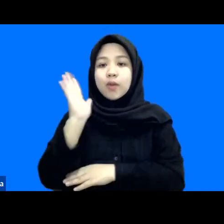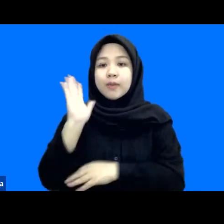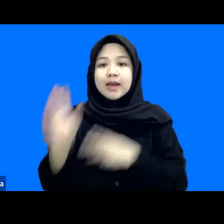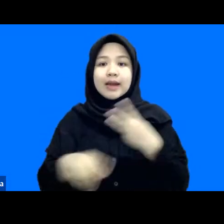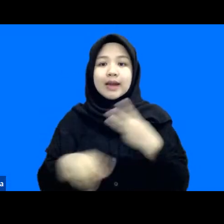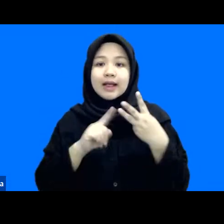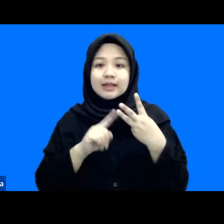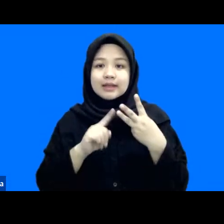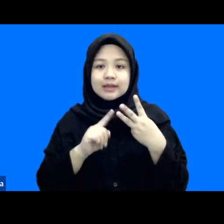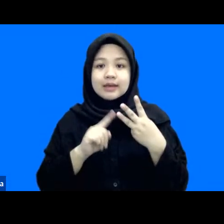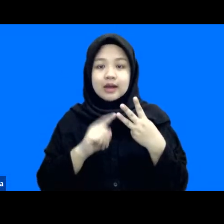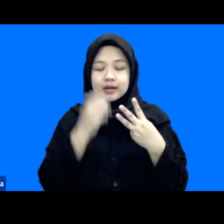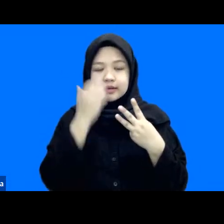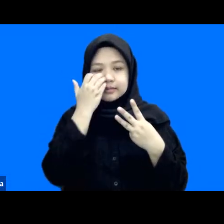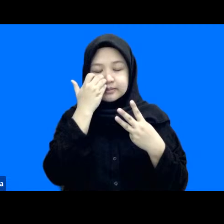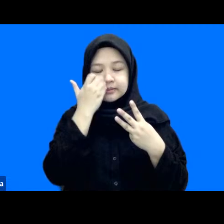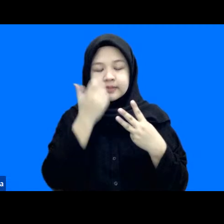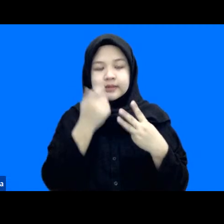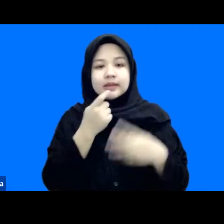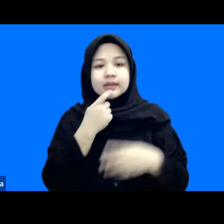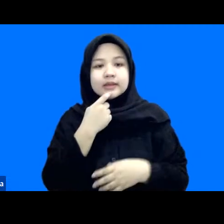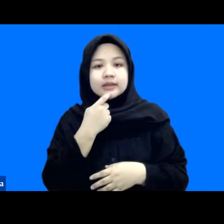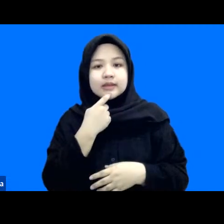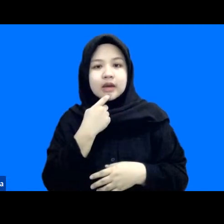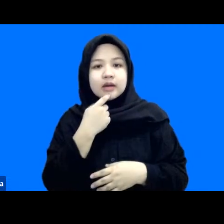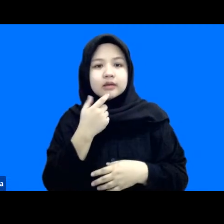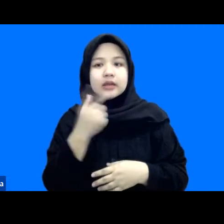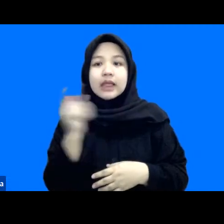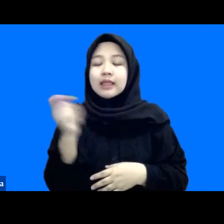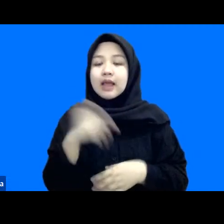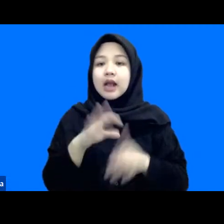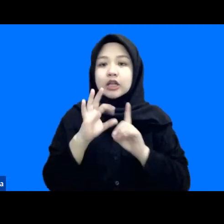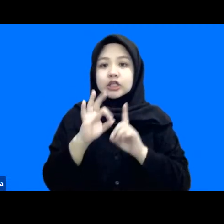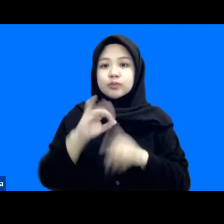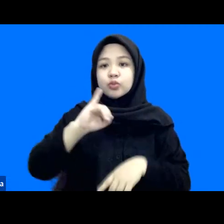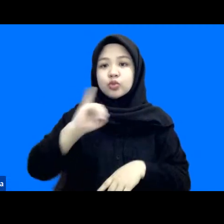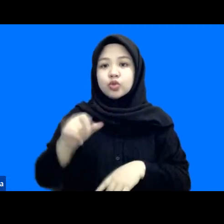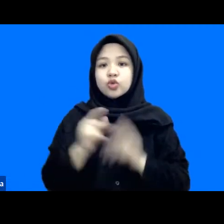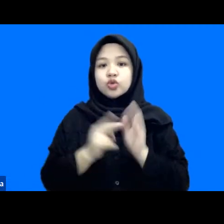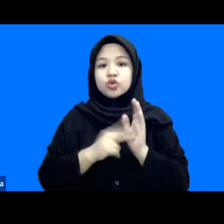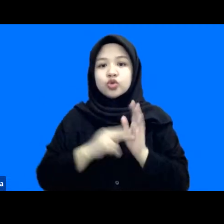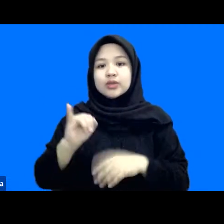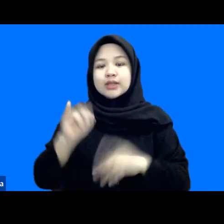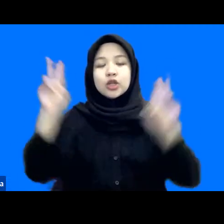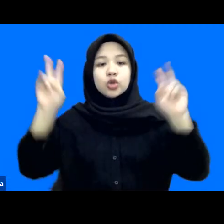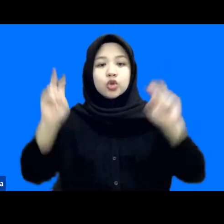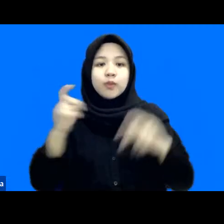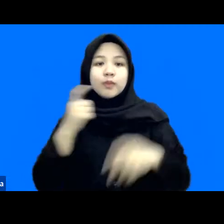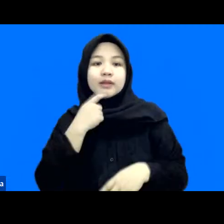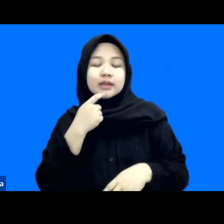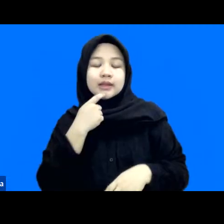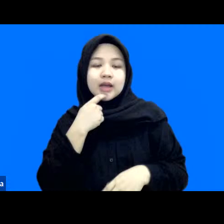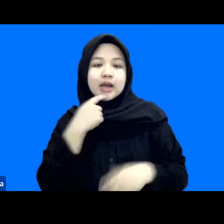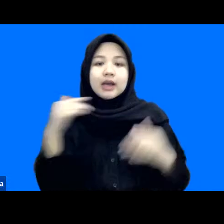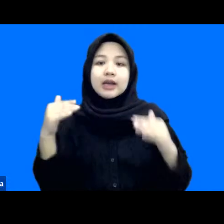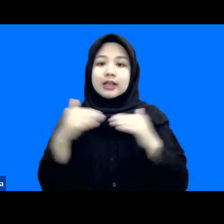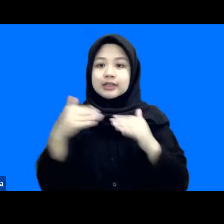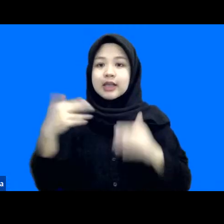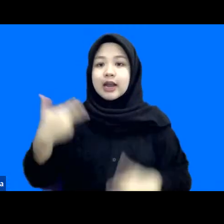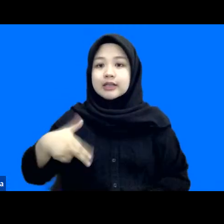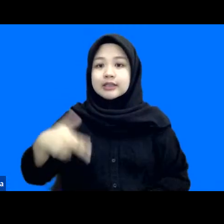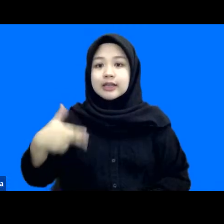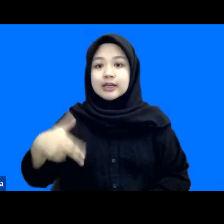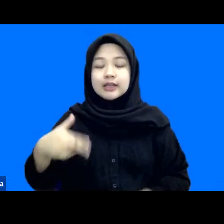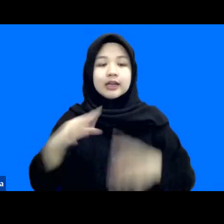on June 10 with the topic on gender equality, diversity, and social inclusion